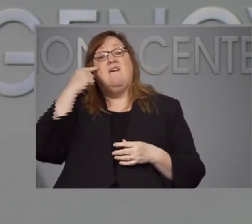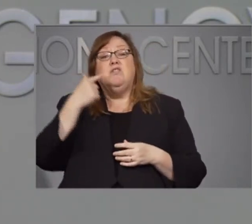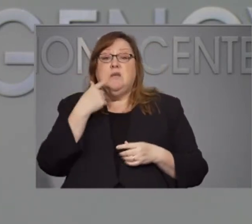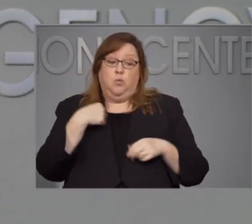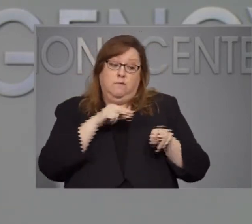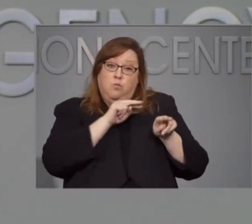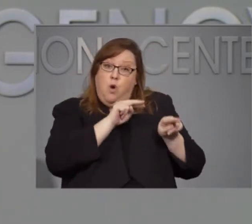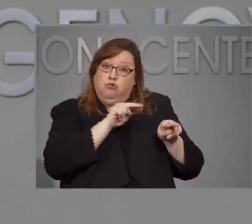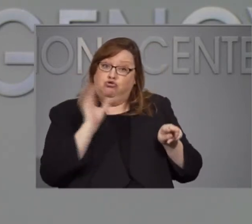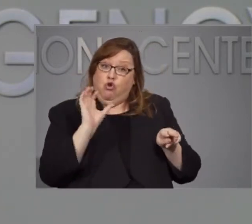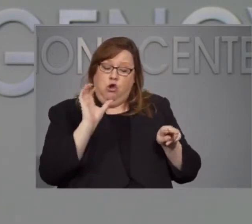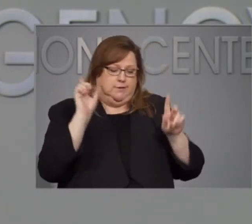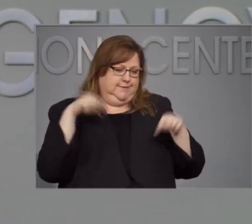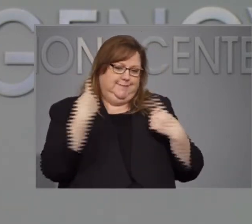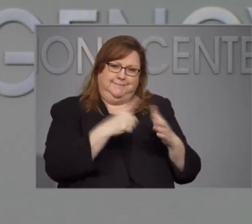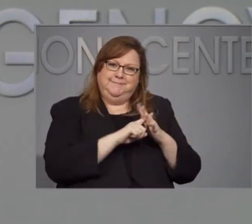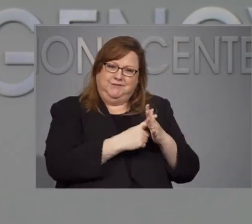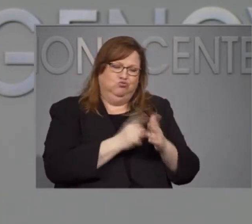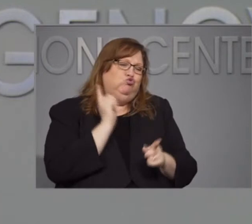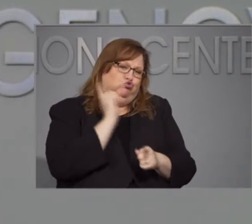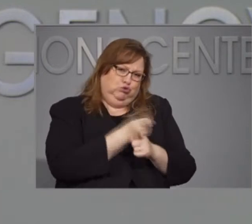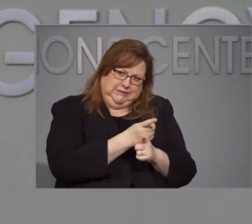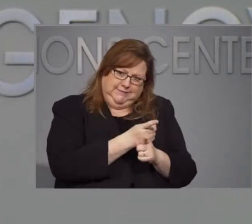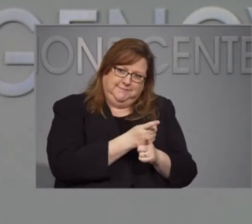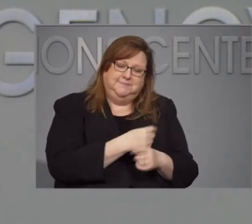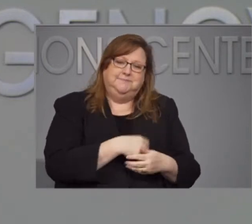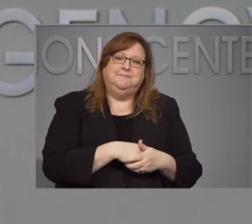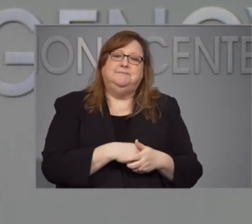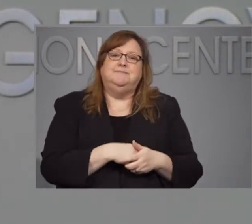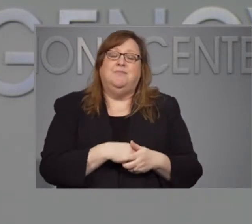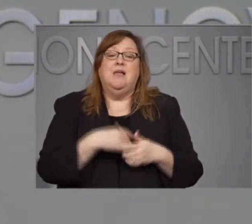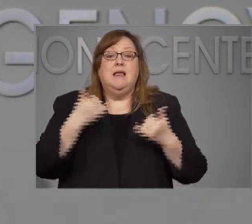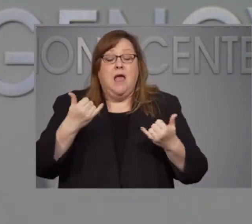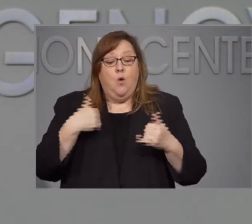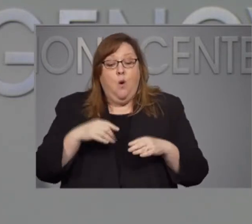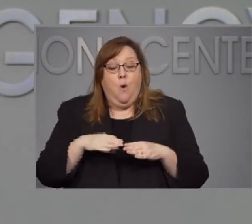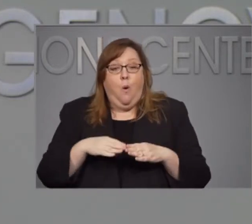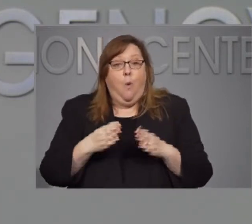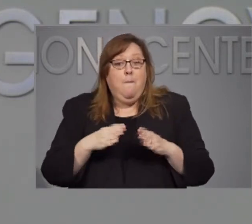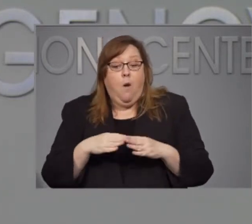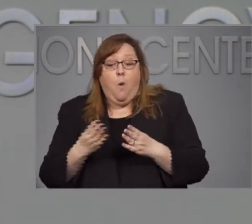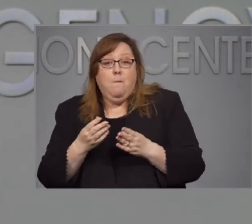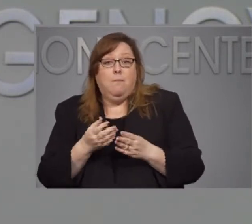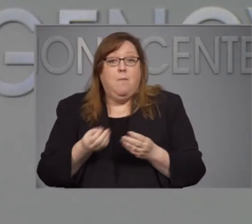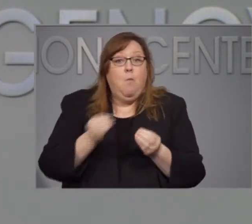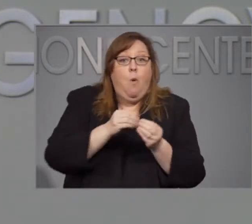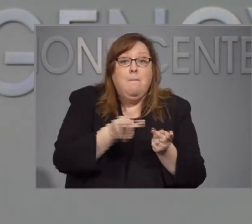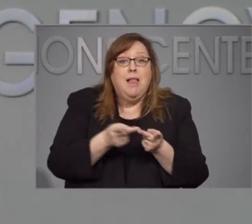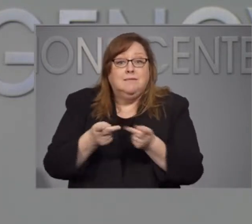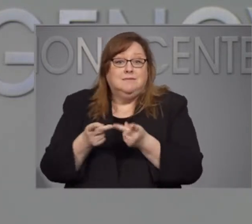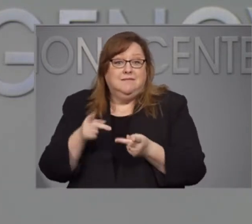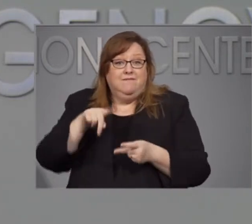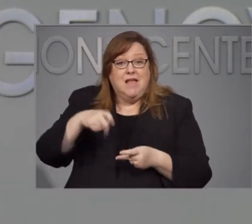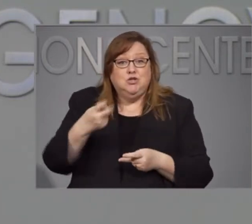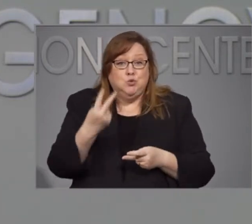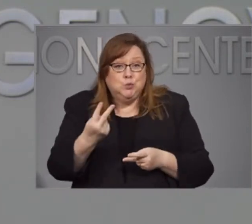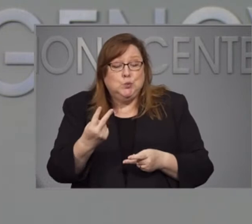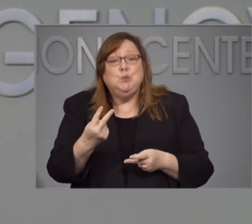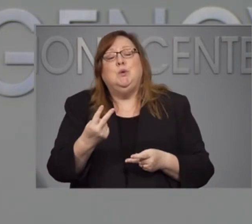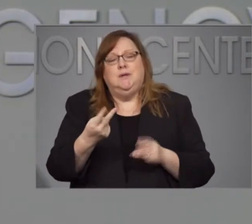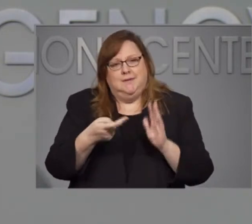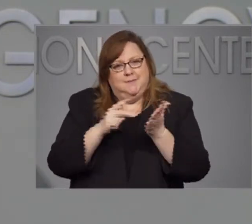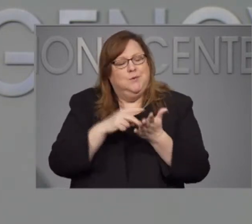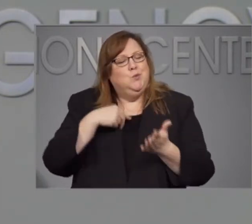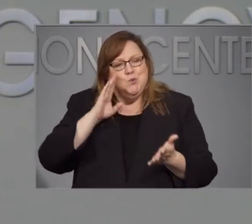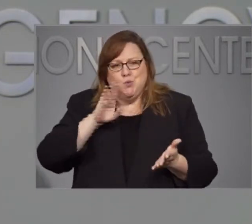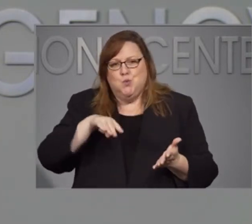think that as we are reopening and we know folks move around more, we know the virus will move around more. I think there are a number of things that drive